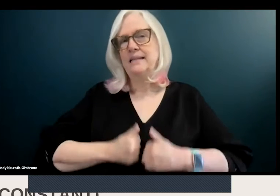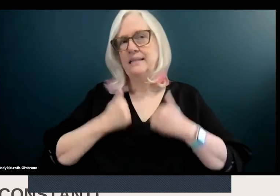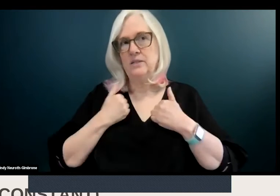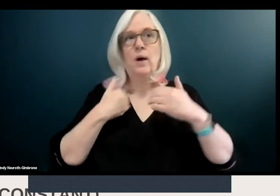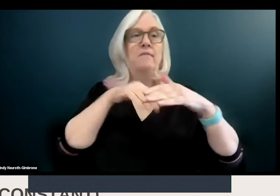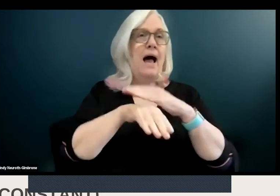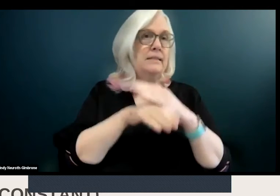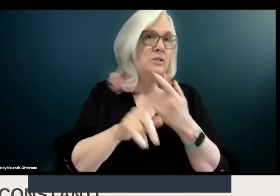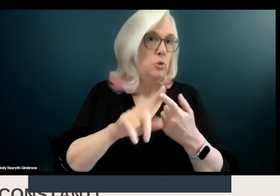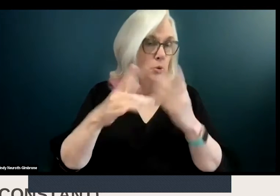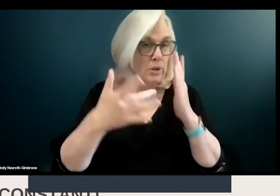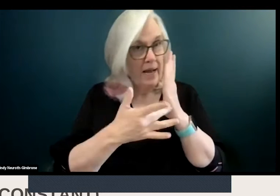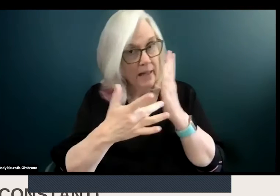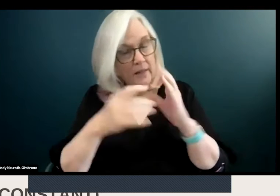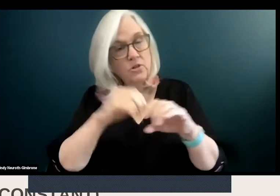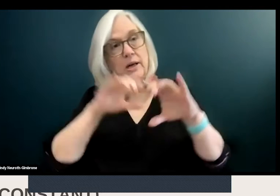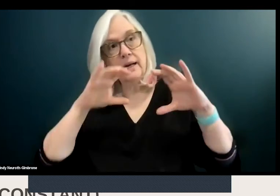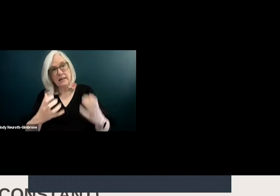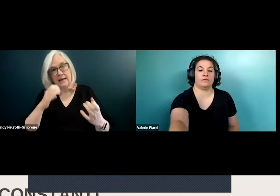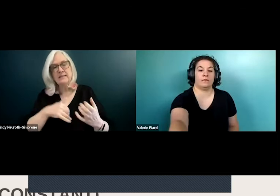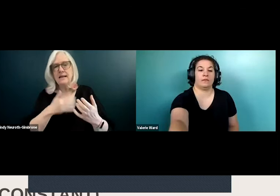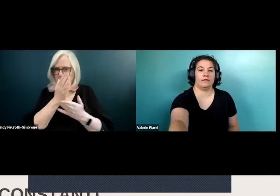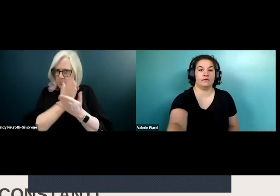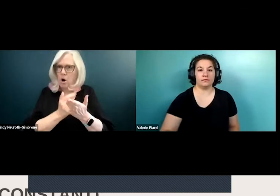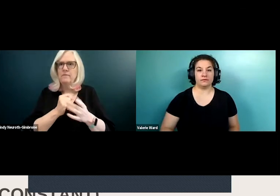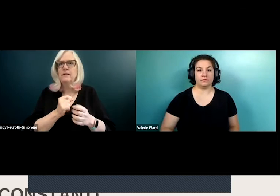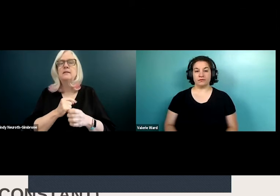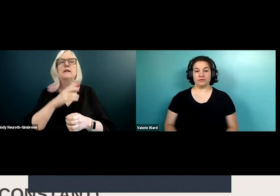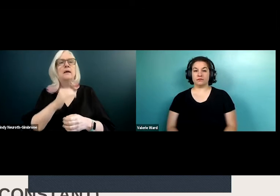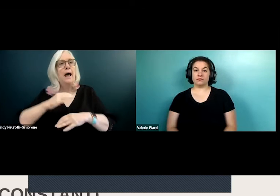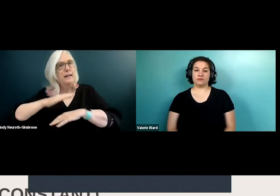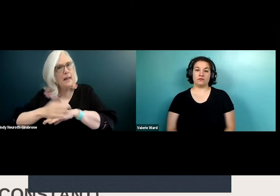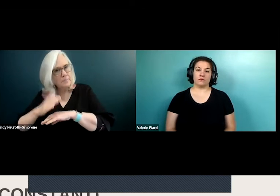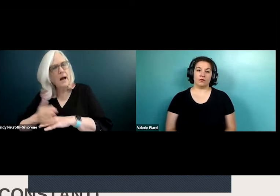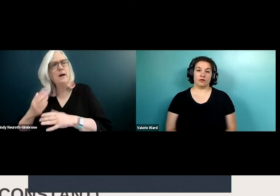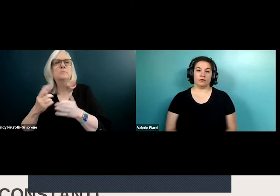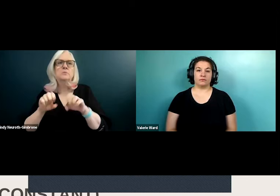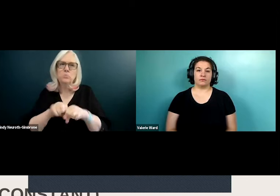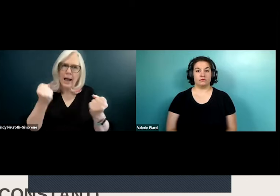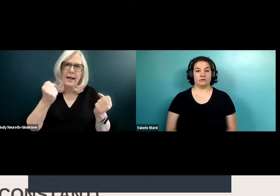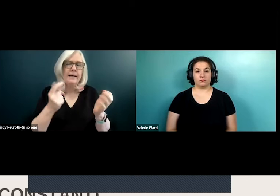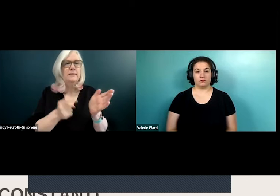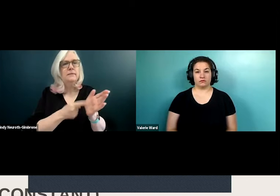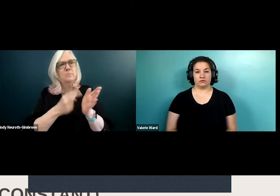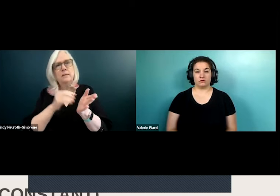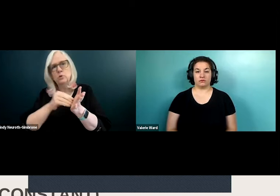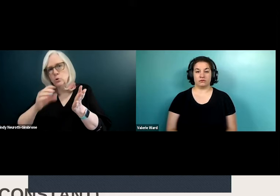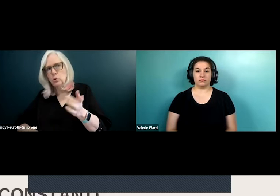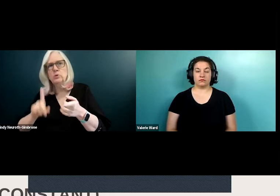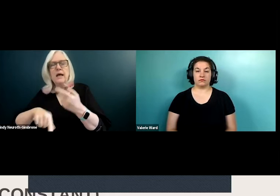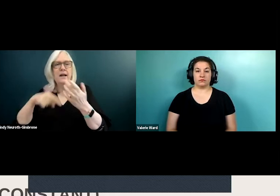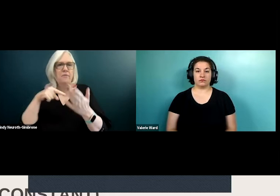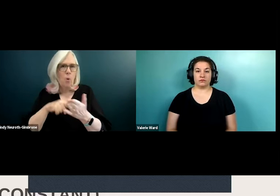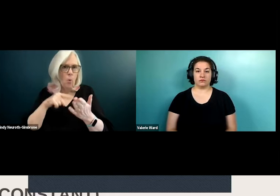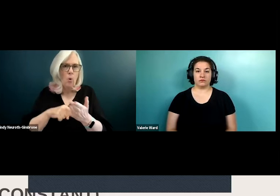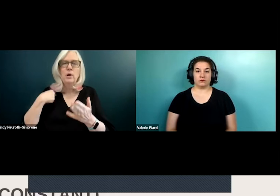technology in class that's integral. However, laptops break, students can't afford them. So we understand